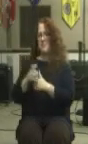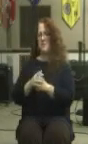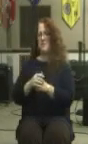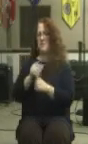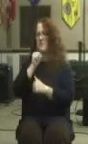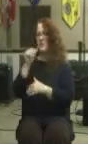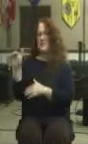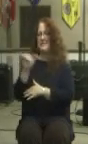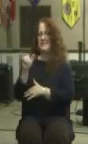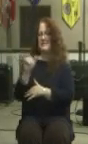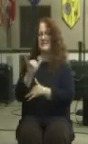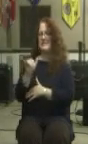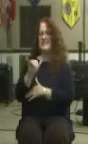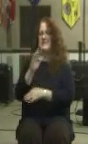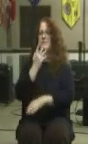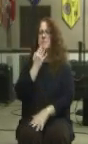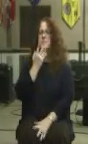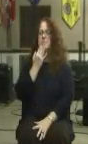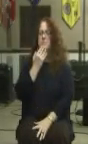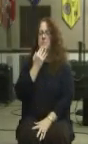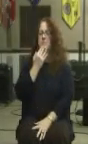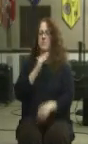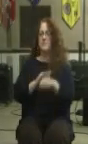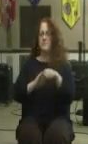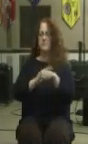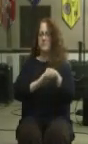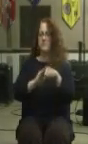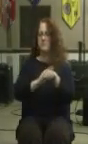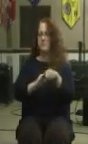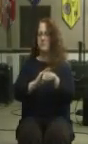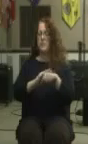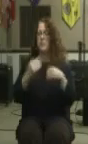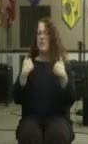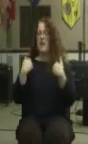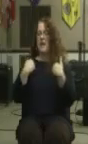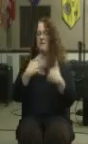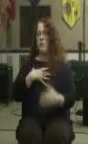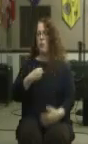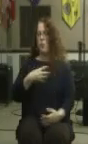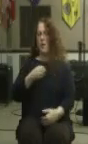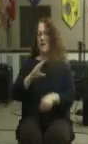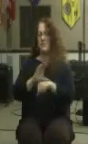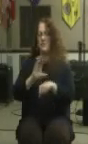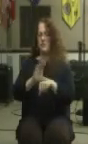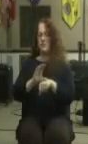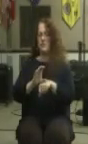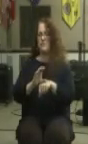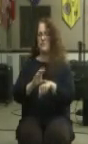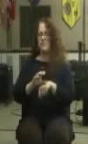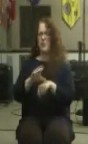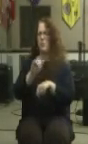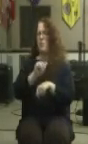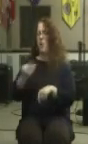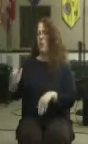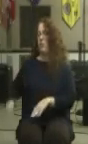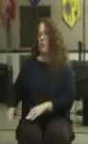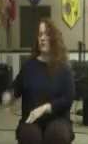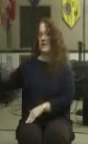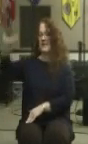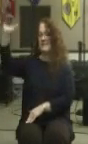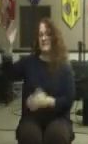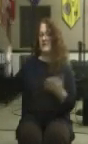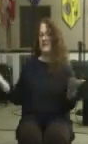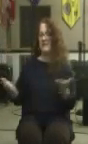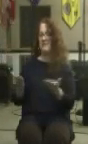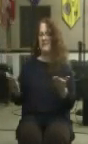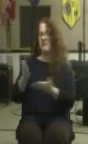part of, because you're not the same race that they are in. We have white churches. See, here's the thing. We all